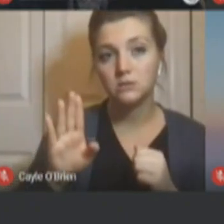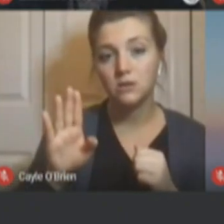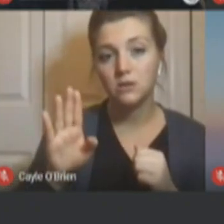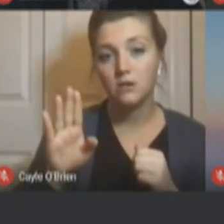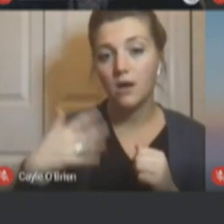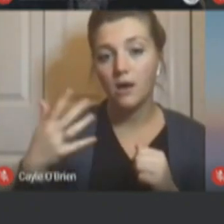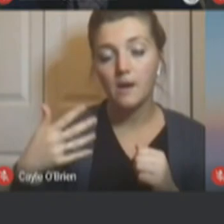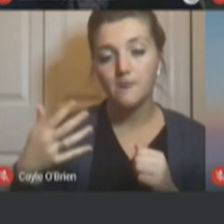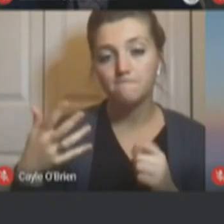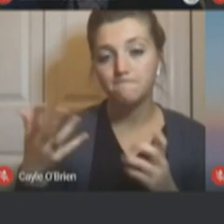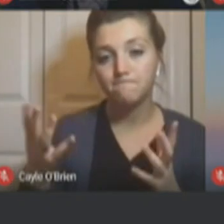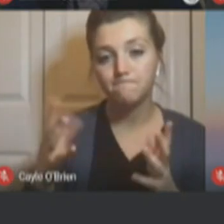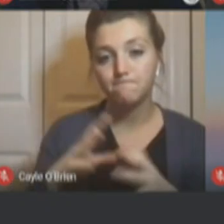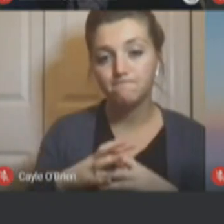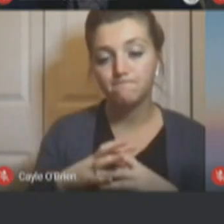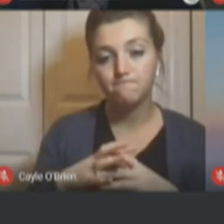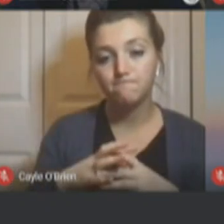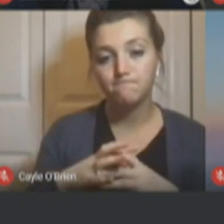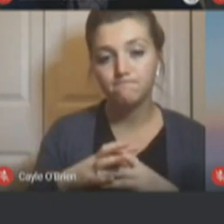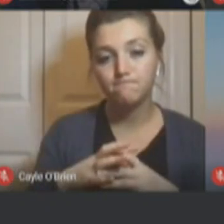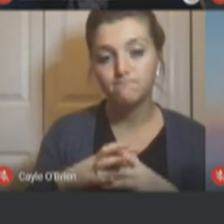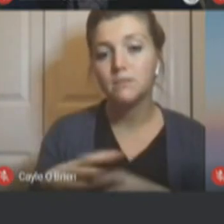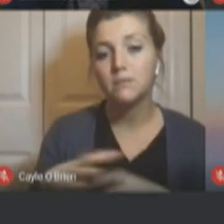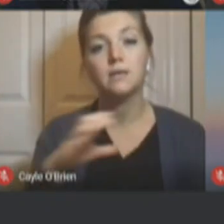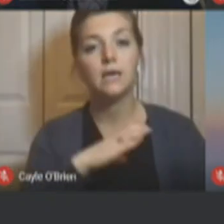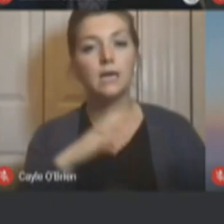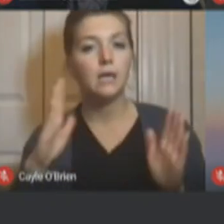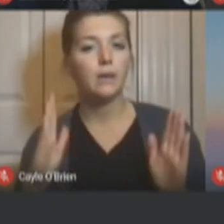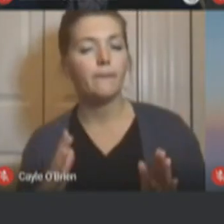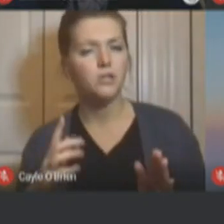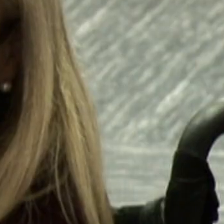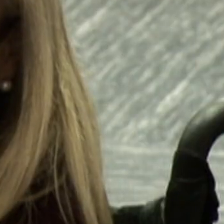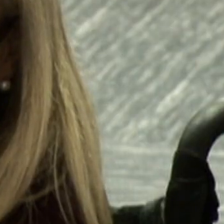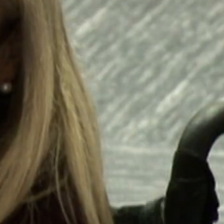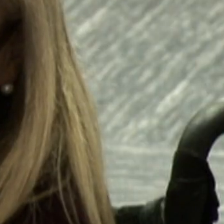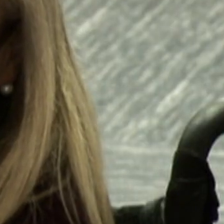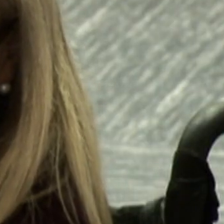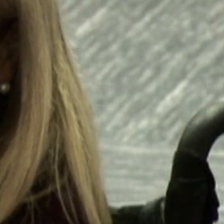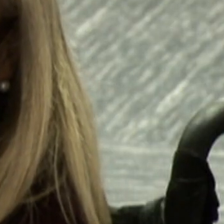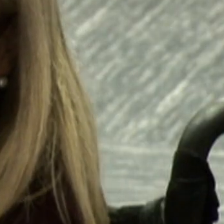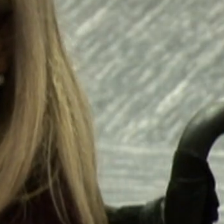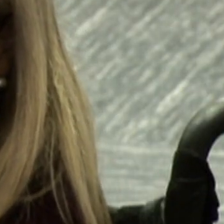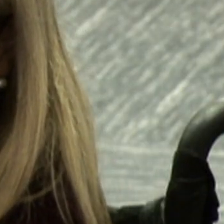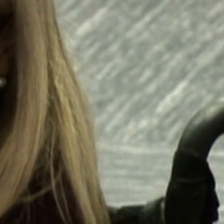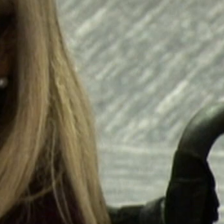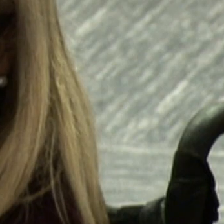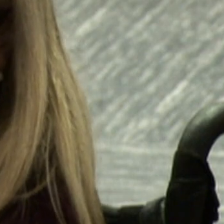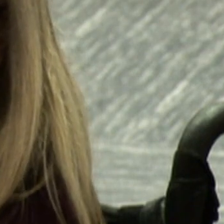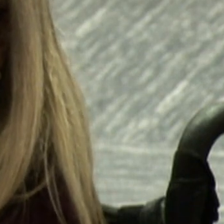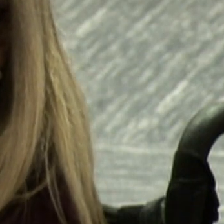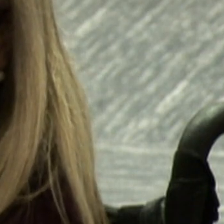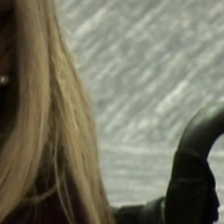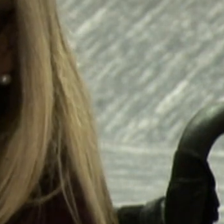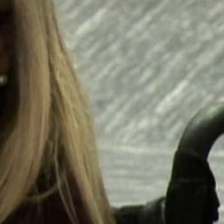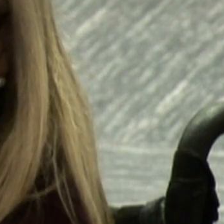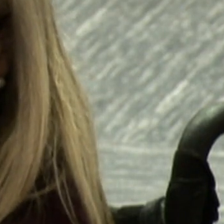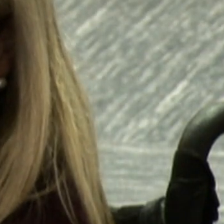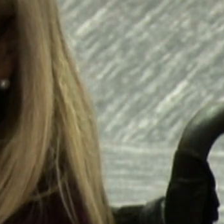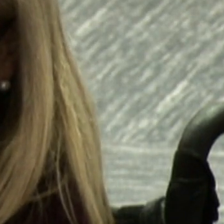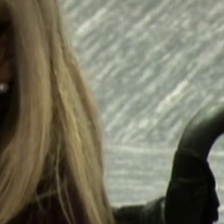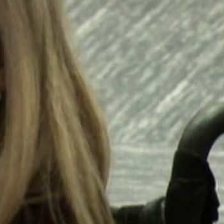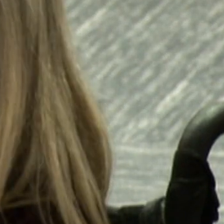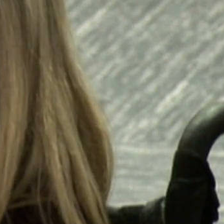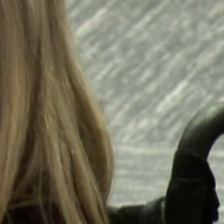I think I was due to send out a poll, so I will try to work on that in the next week. Okay.